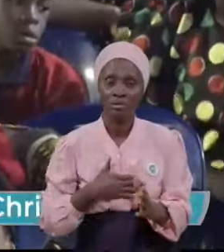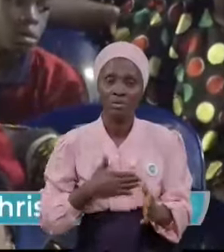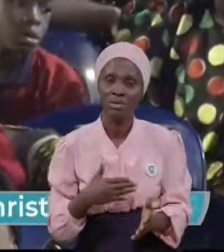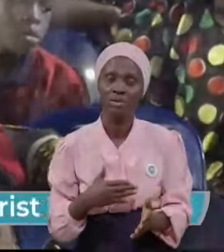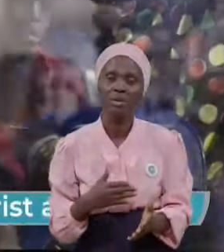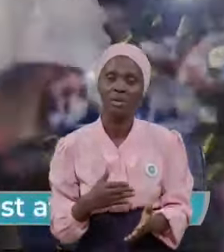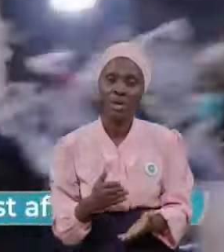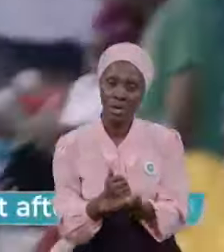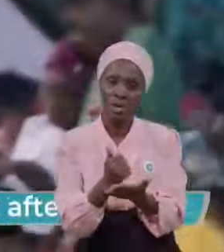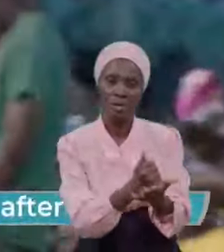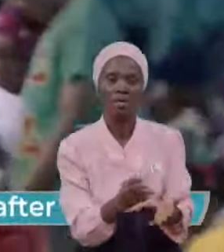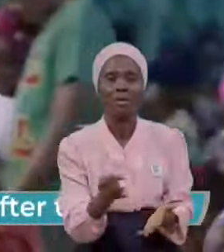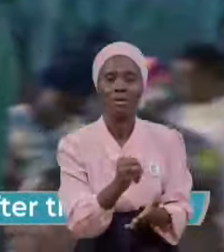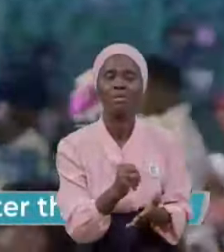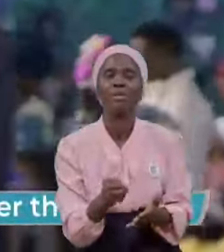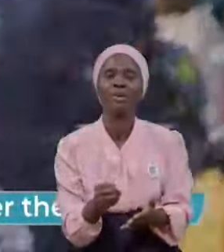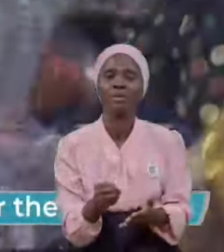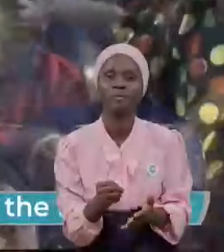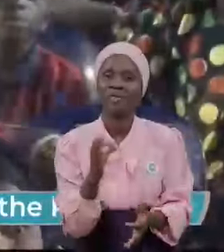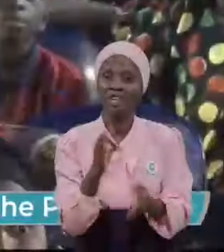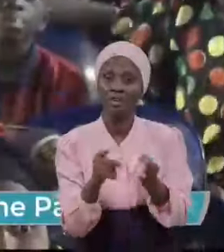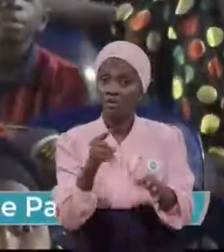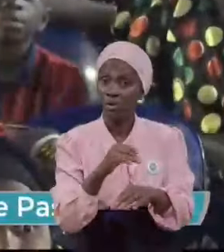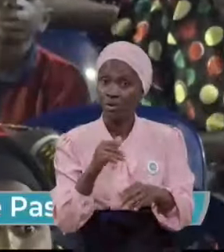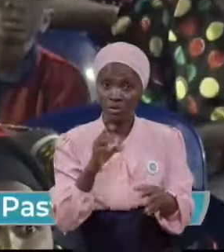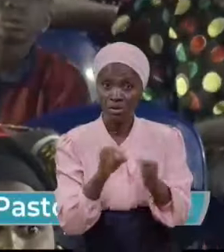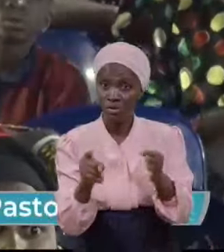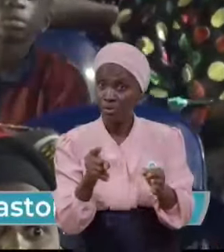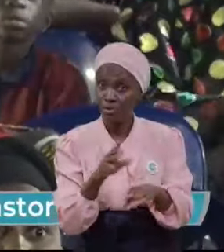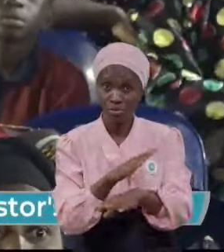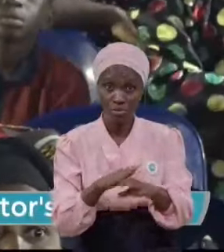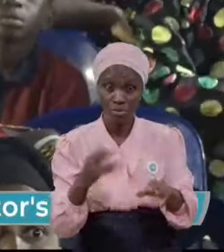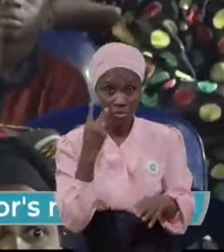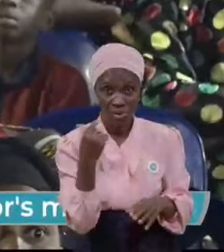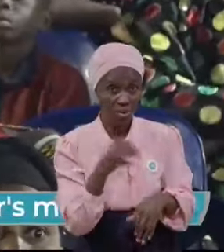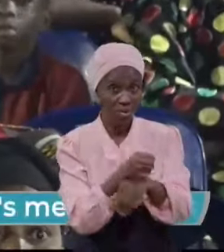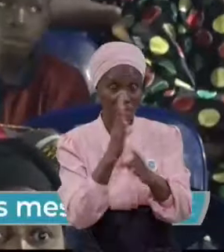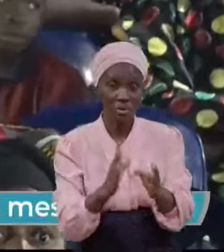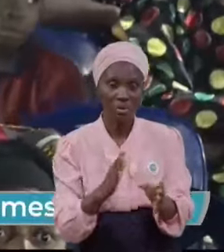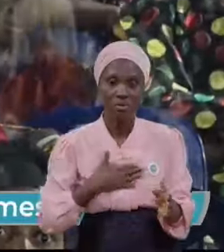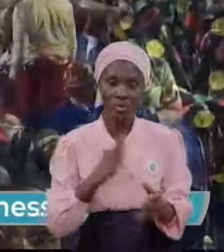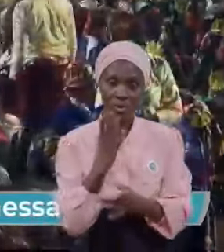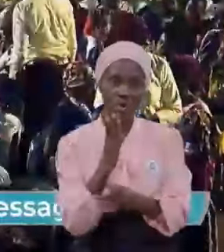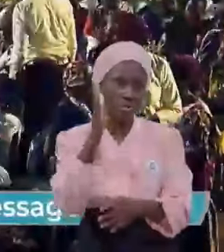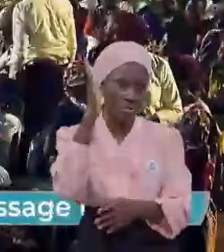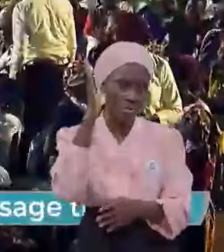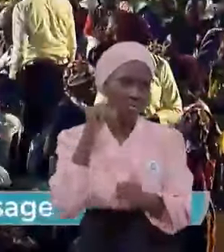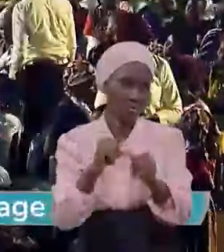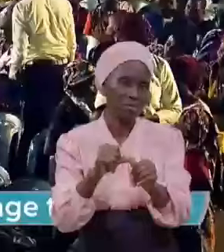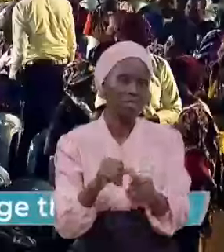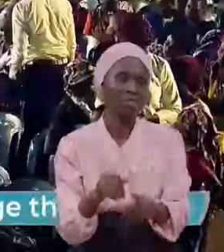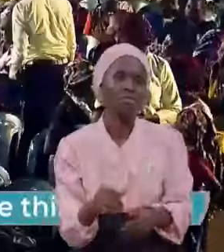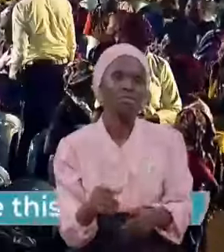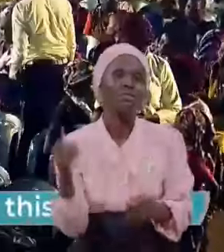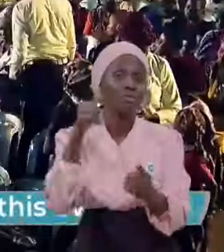indicate and call their attention. And for those who gave their lives to the Lord online,